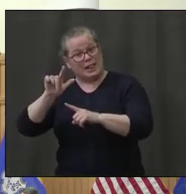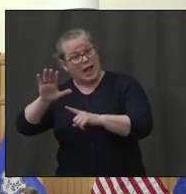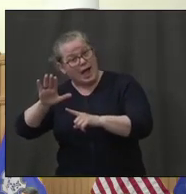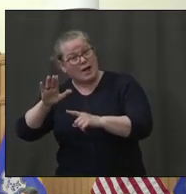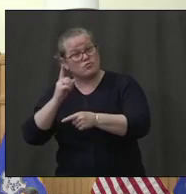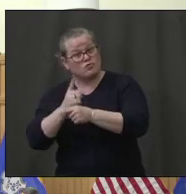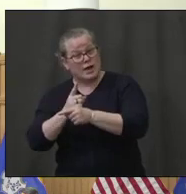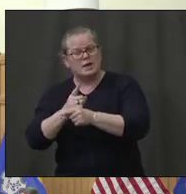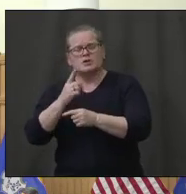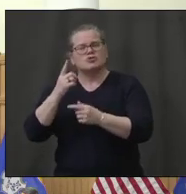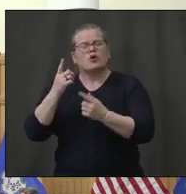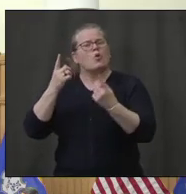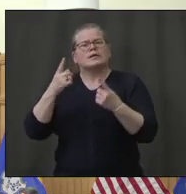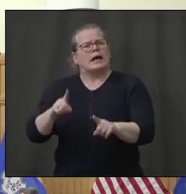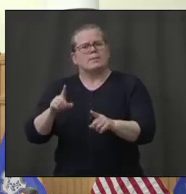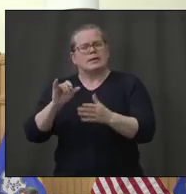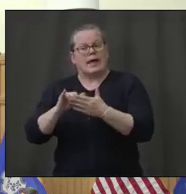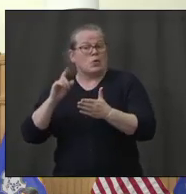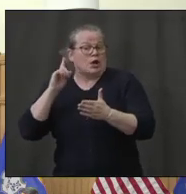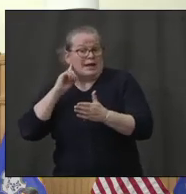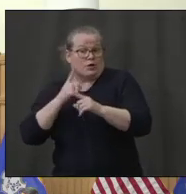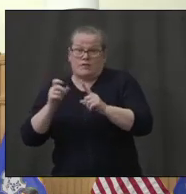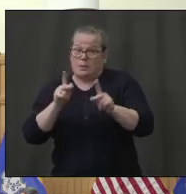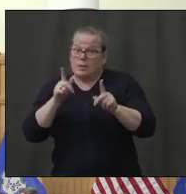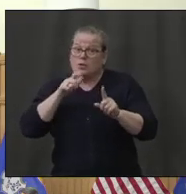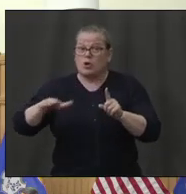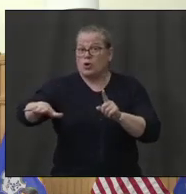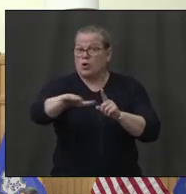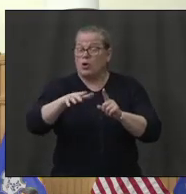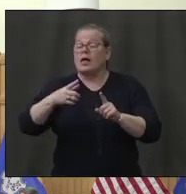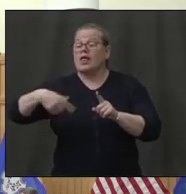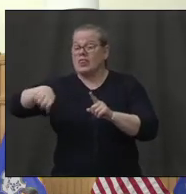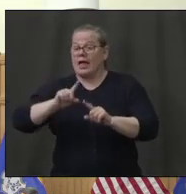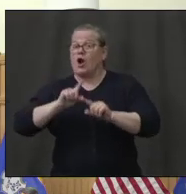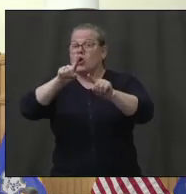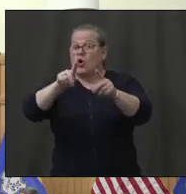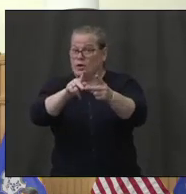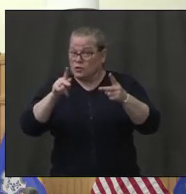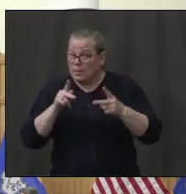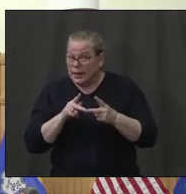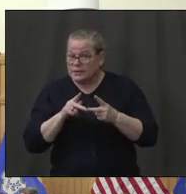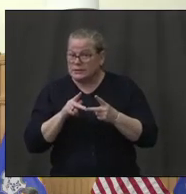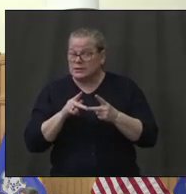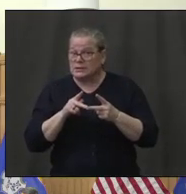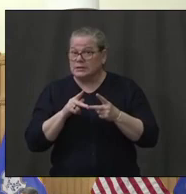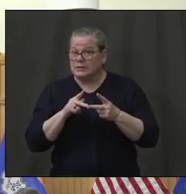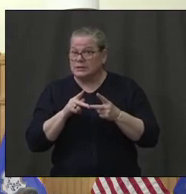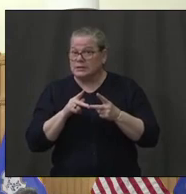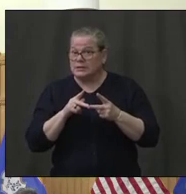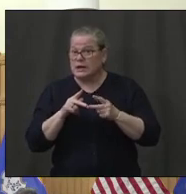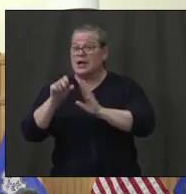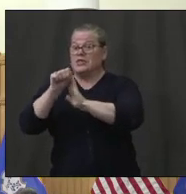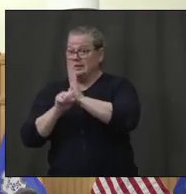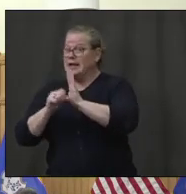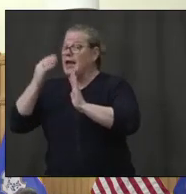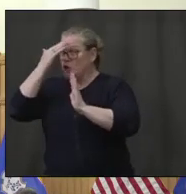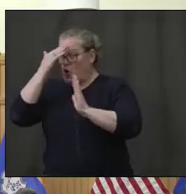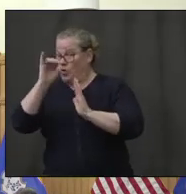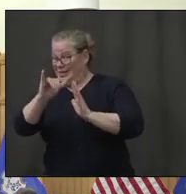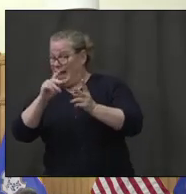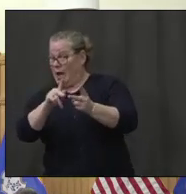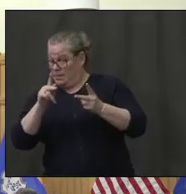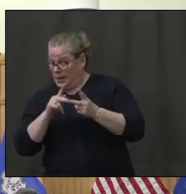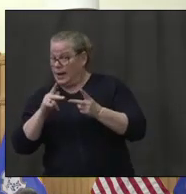hearing from those on the ground is that they are going to places that the state knows tested